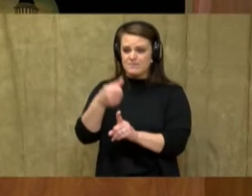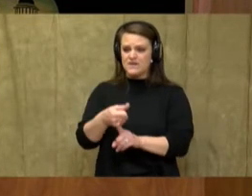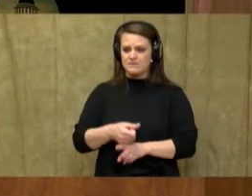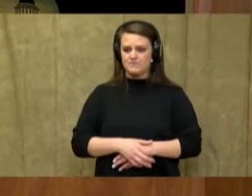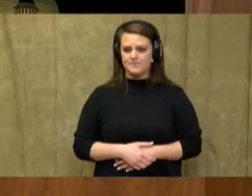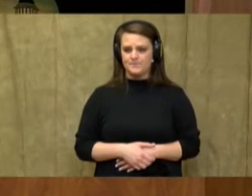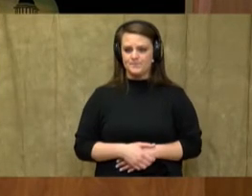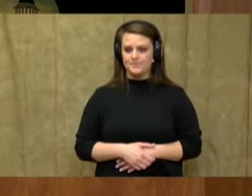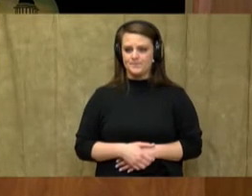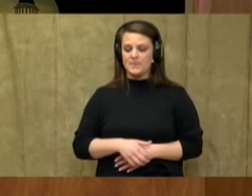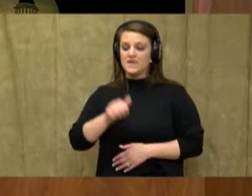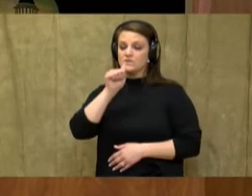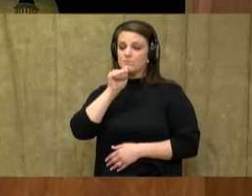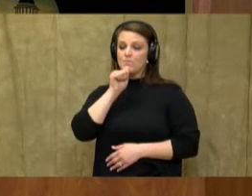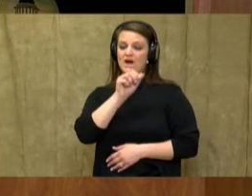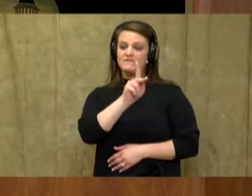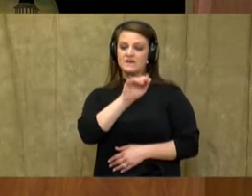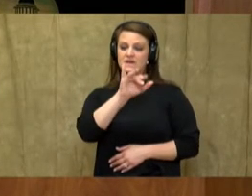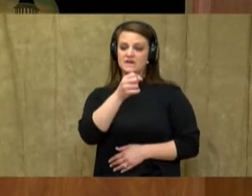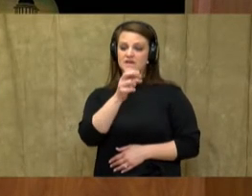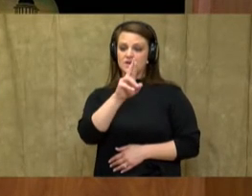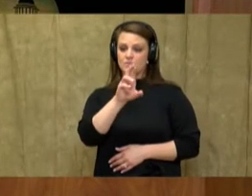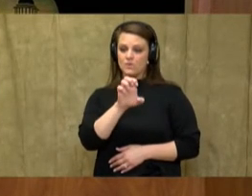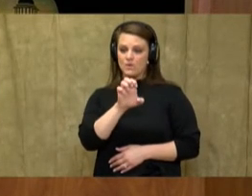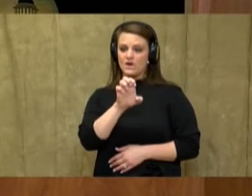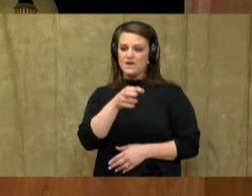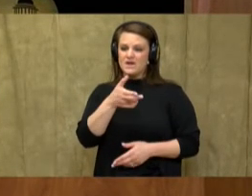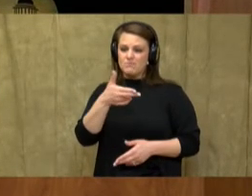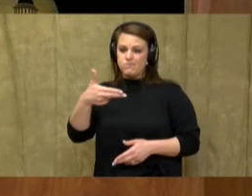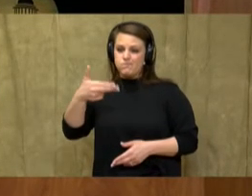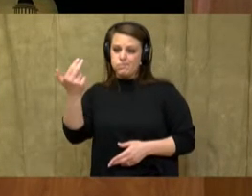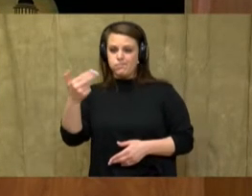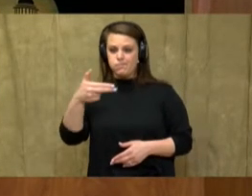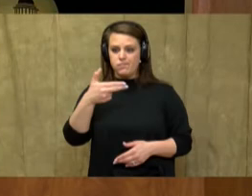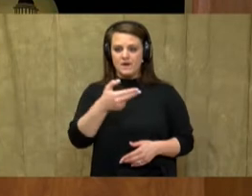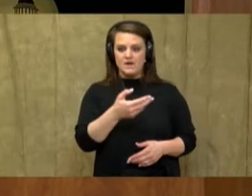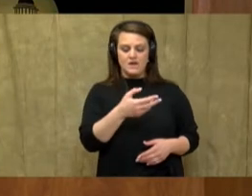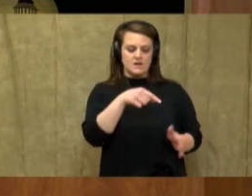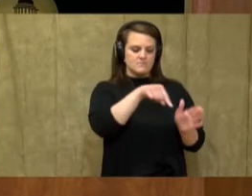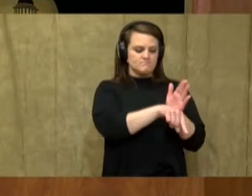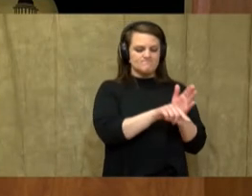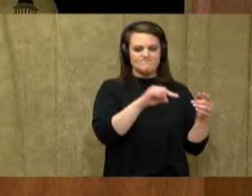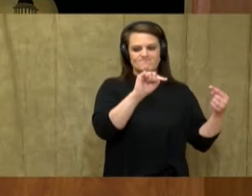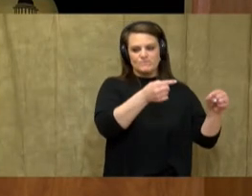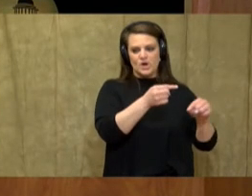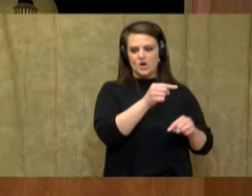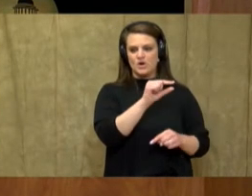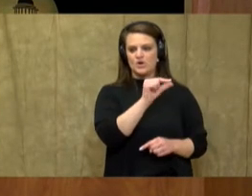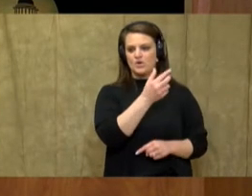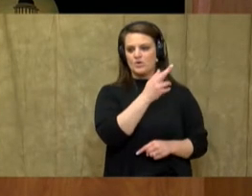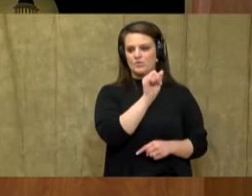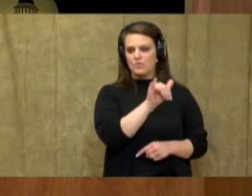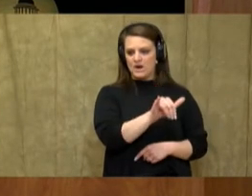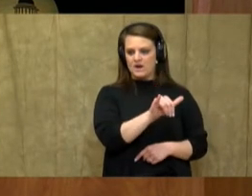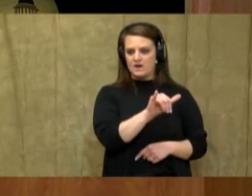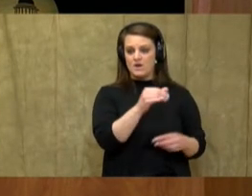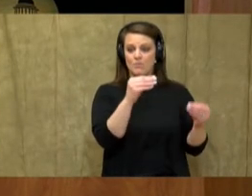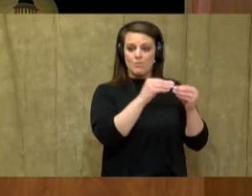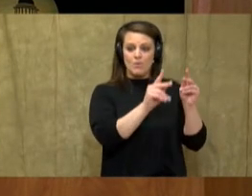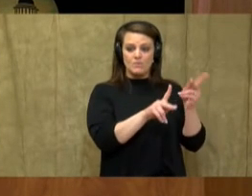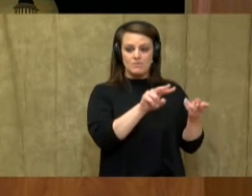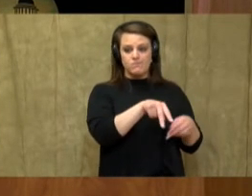club. Private Kilroy pulled the trigger, mortally wounding Gray. More shots were fired and more people fell to the